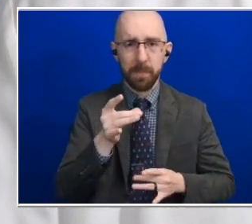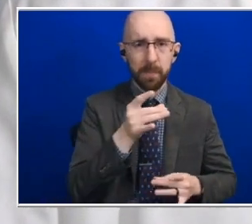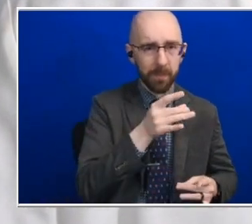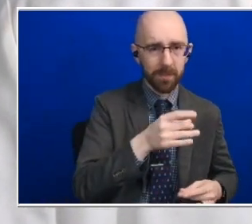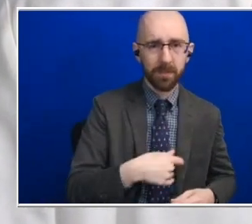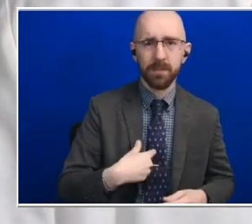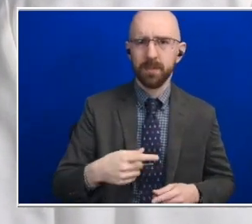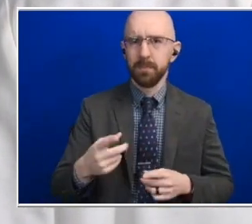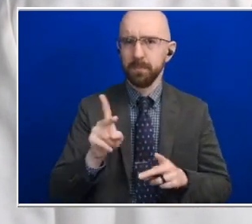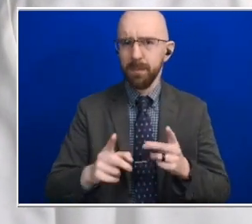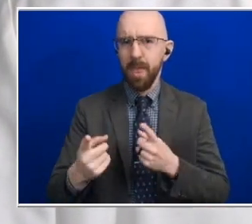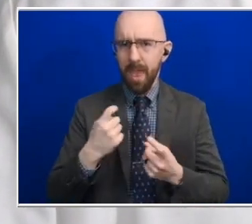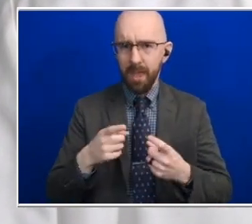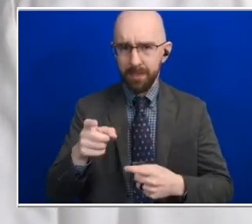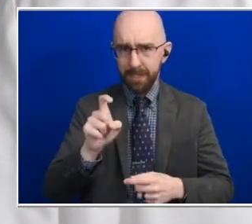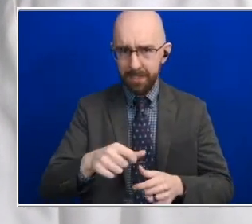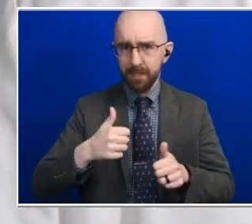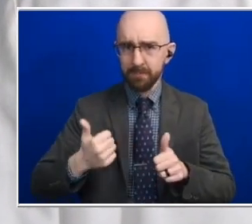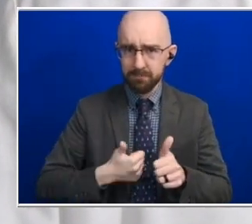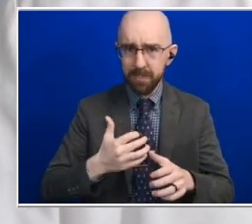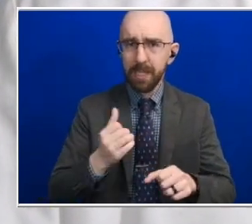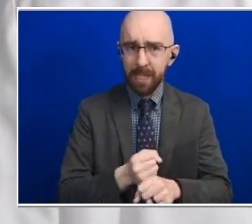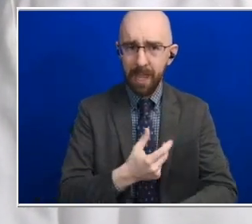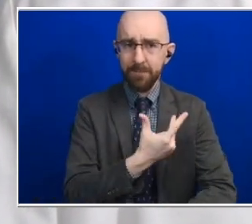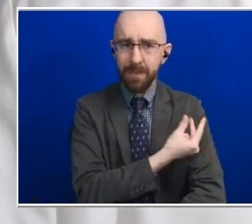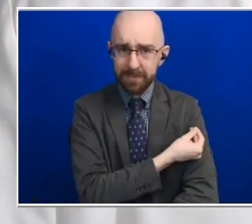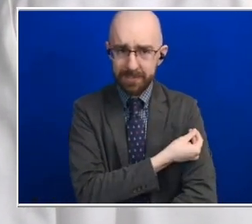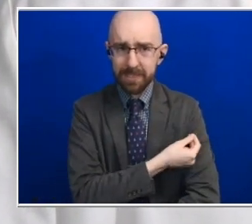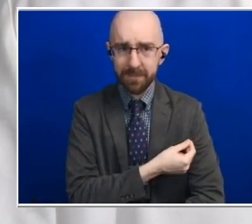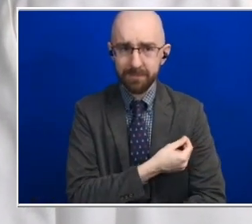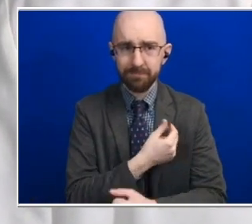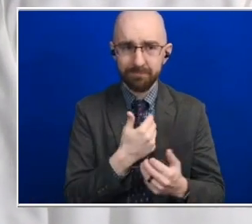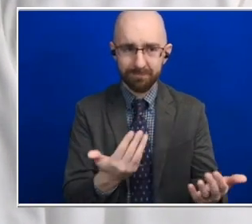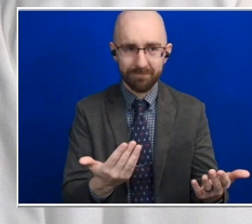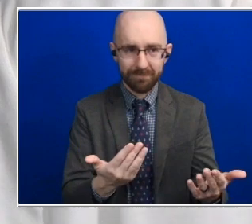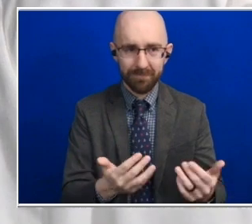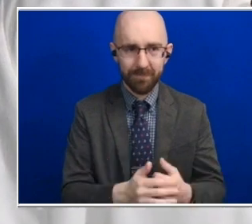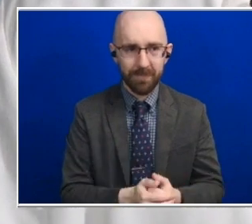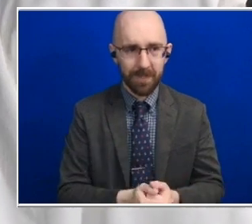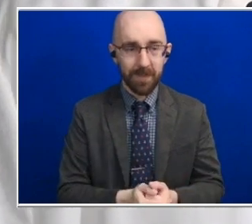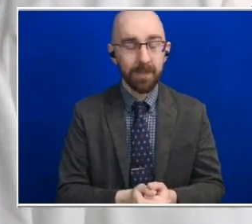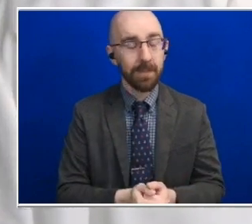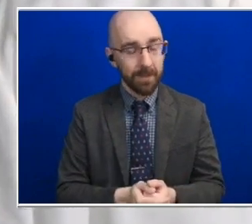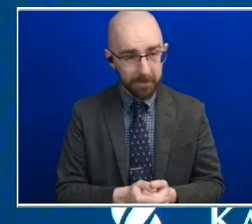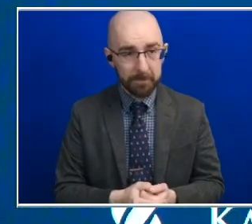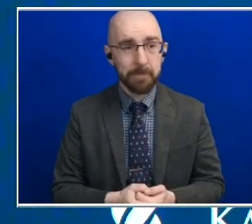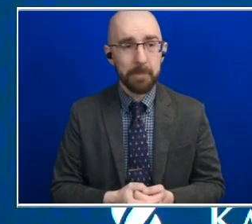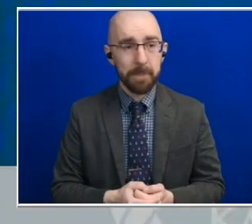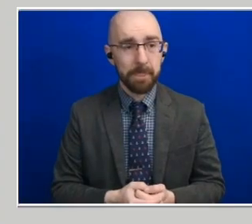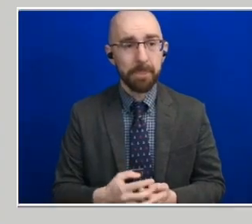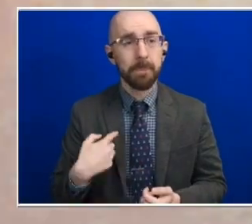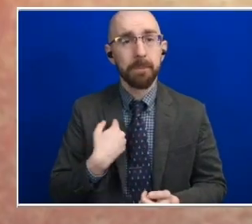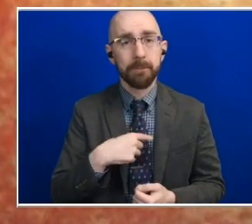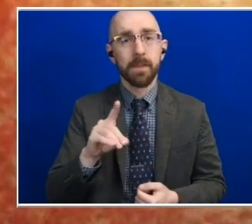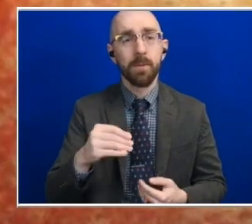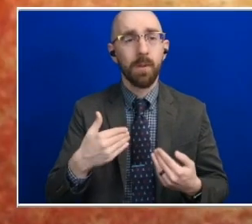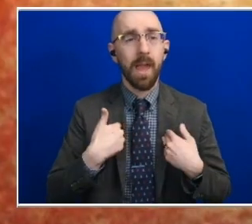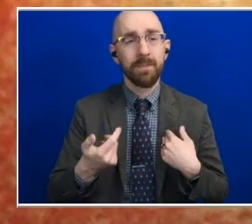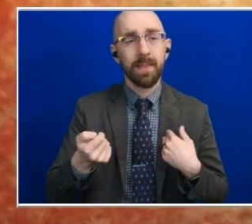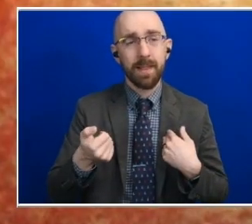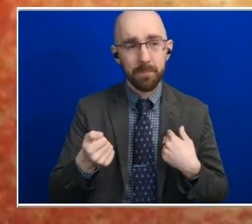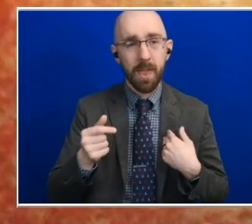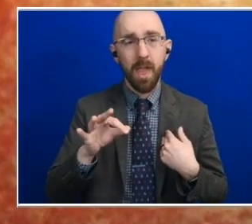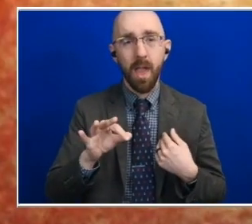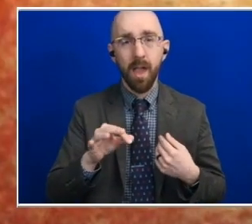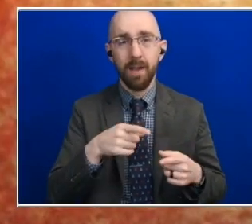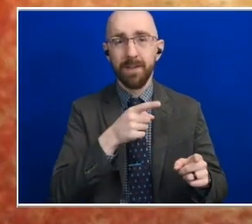if they need to go out and get a measles vaccine. Yeah. we do have a little bit of an infographic and